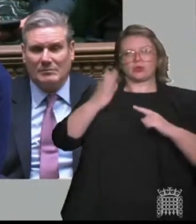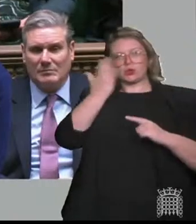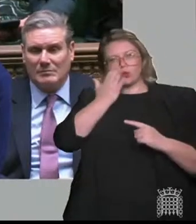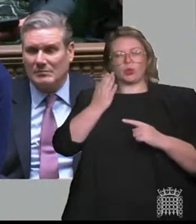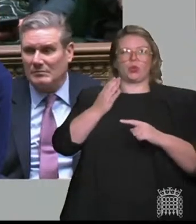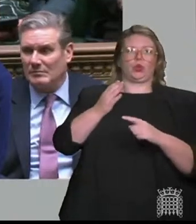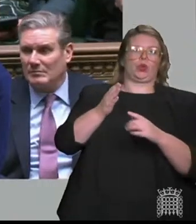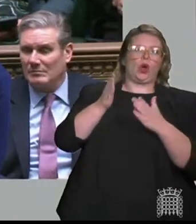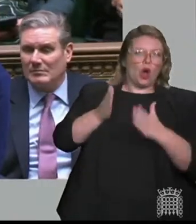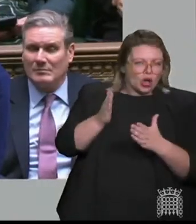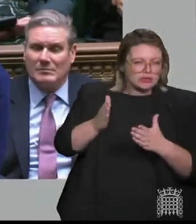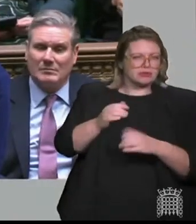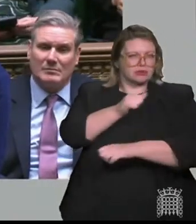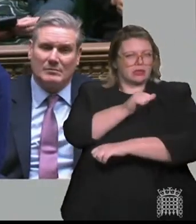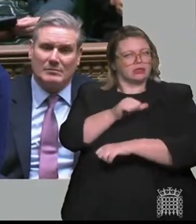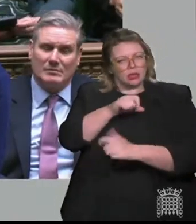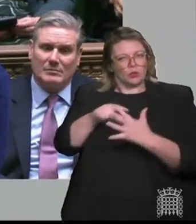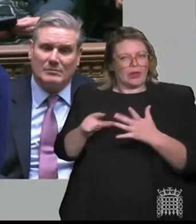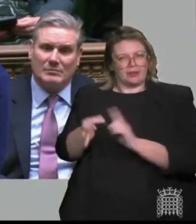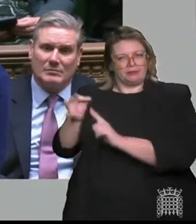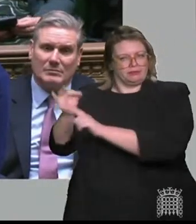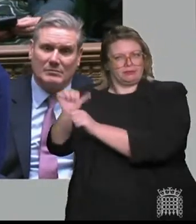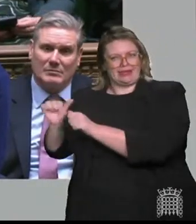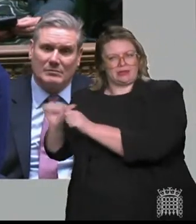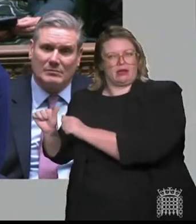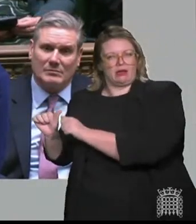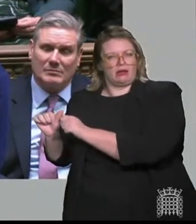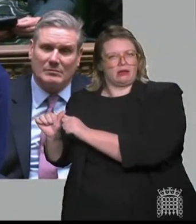get very angry indeed. Not my